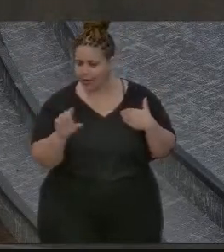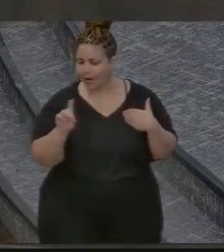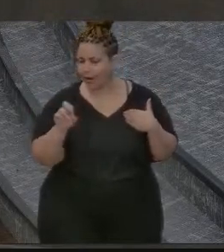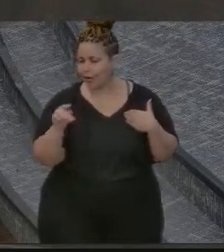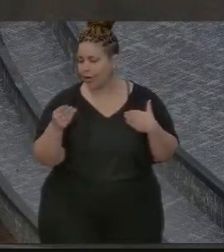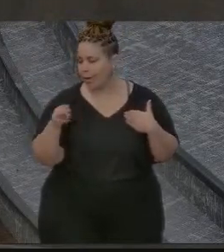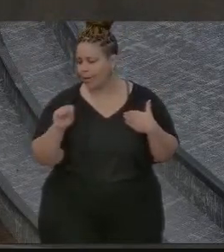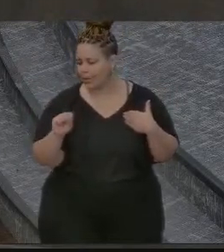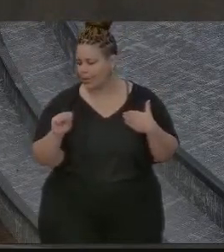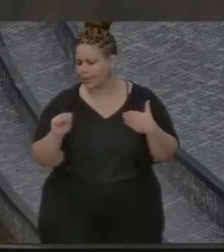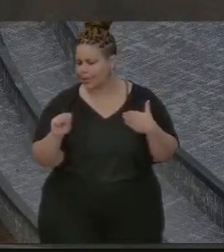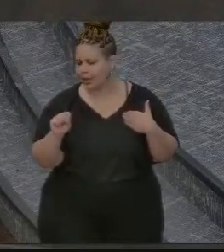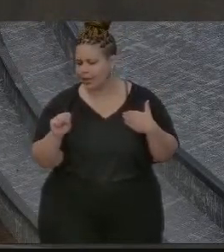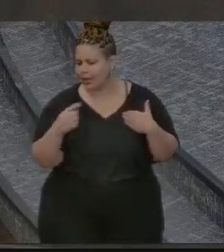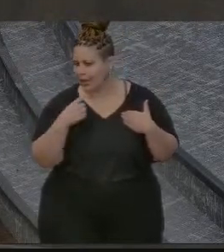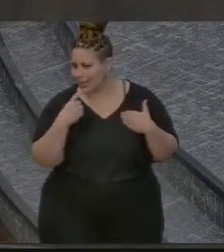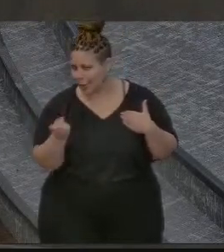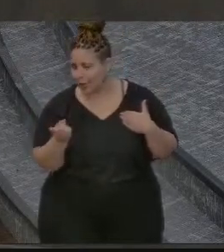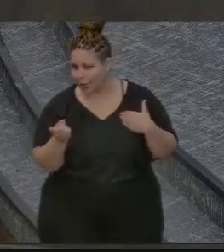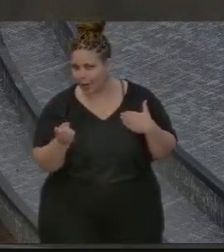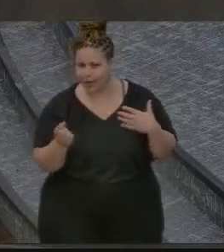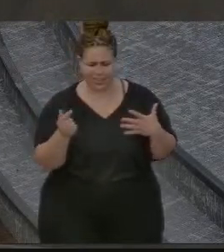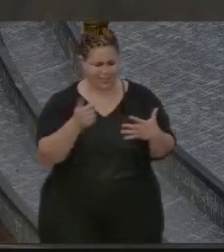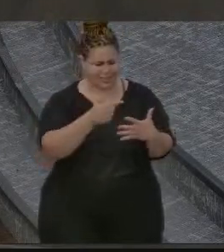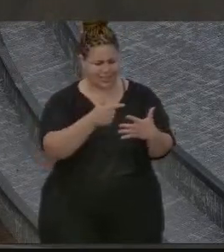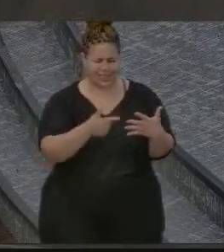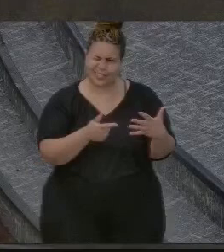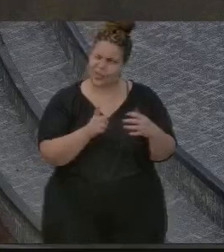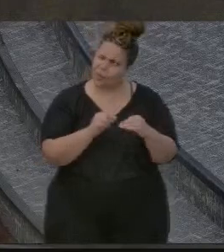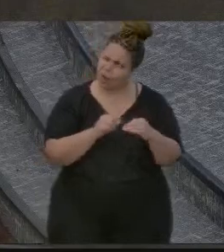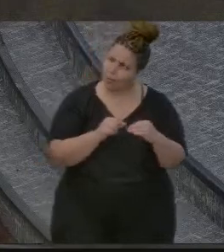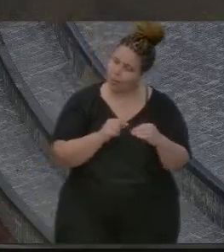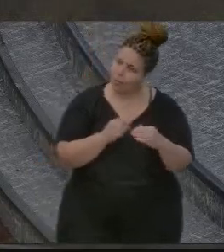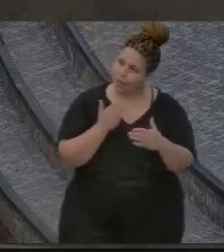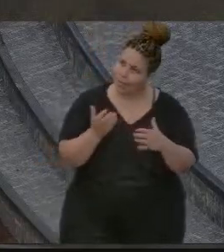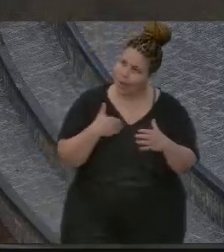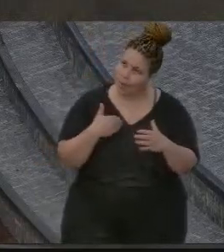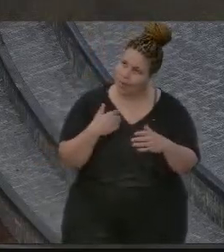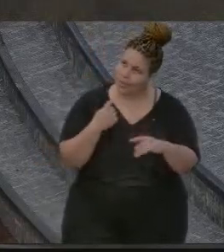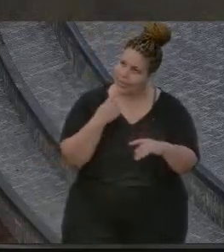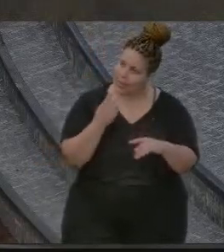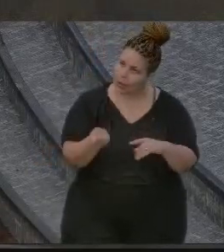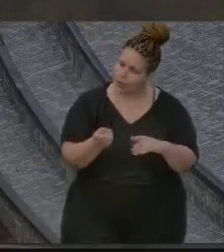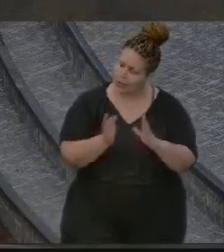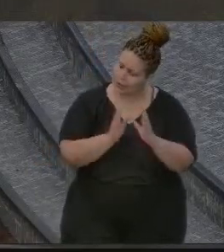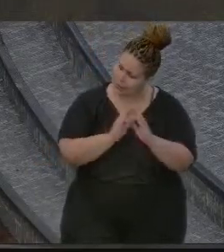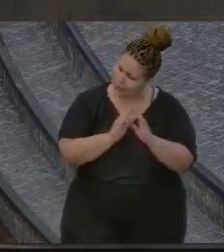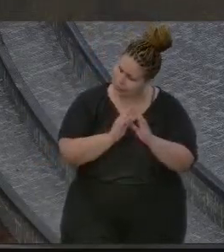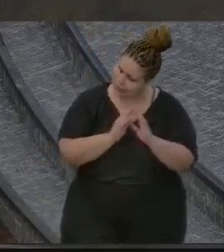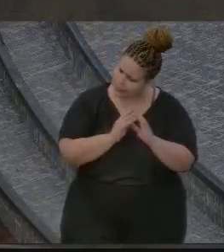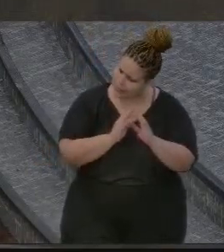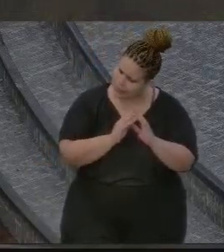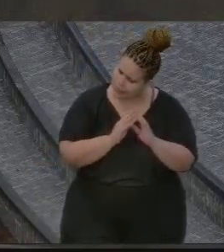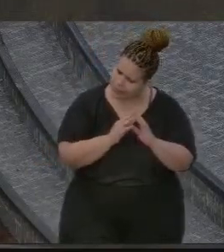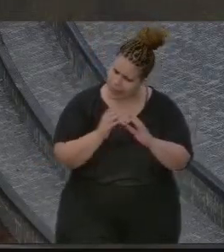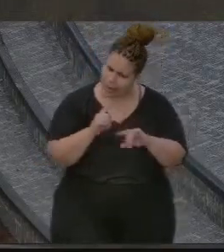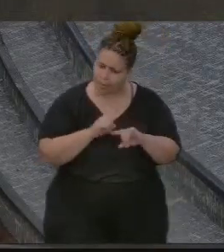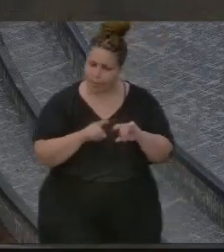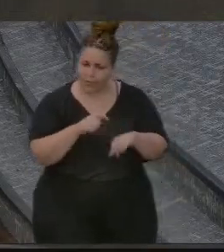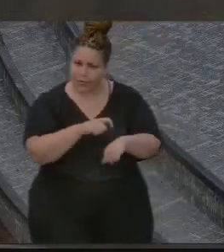okay, it was one other thing I wanted to mention, and just for the sake of time, I may need